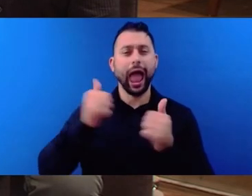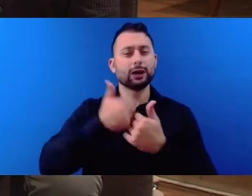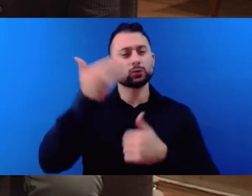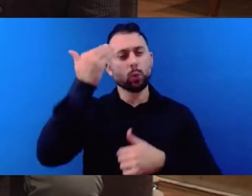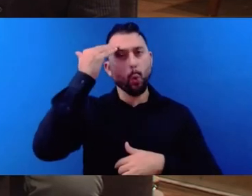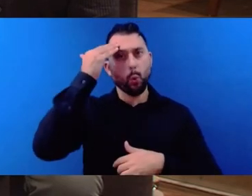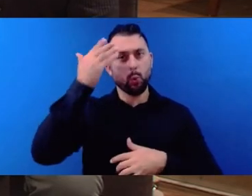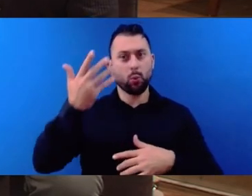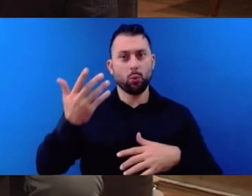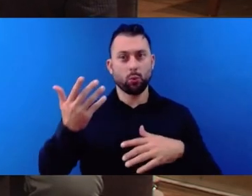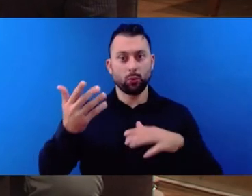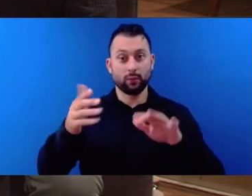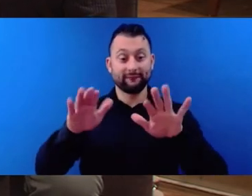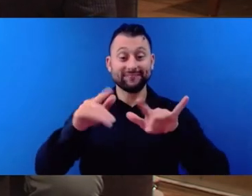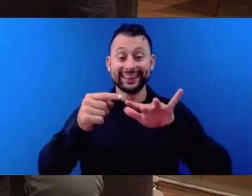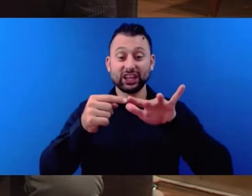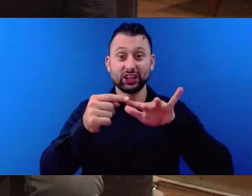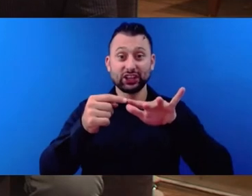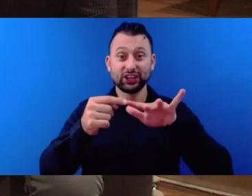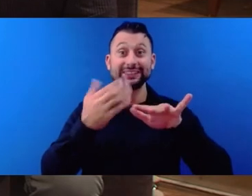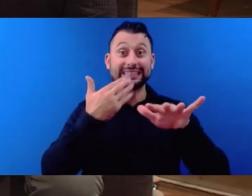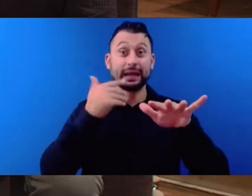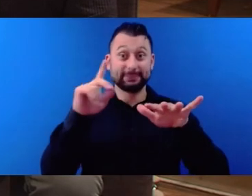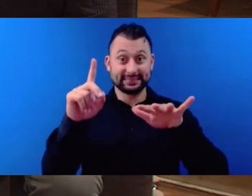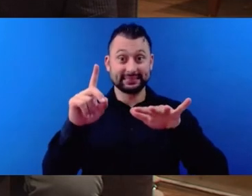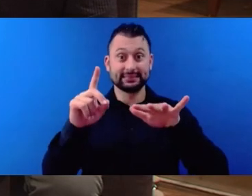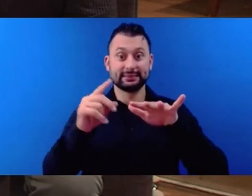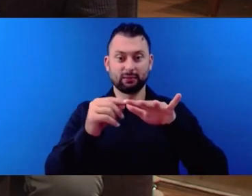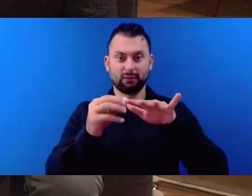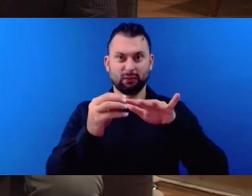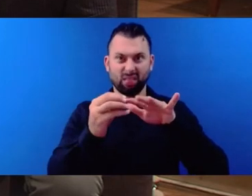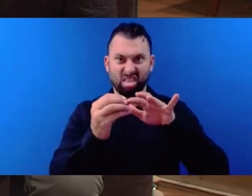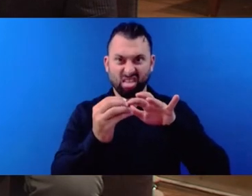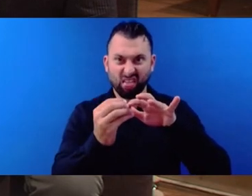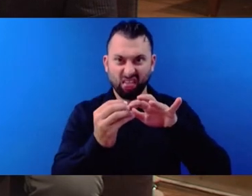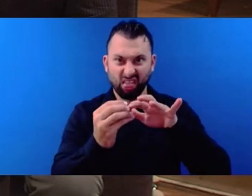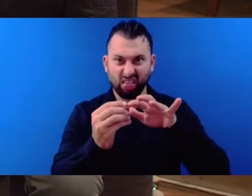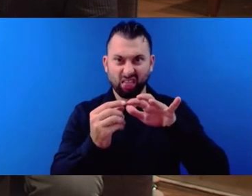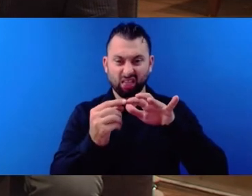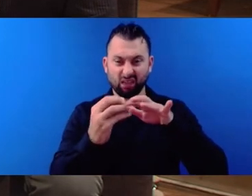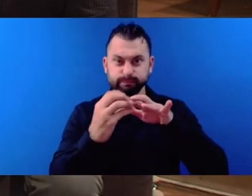Mm-hmm. How can you know? Say, for example, with your feet and your hands,